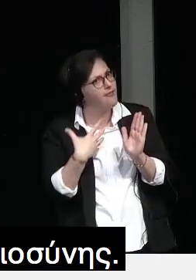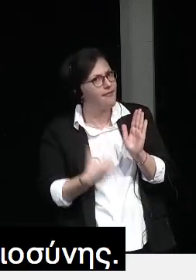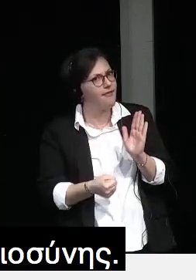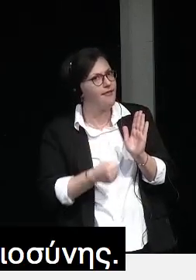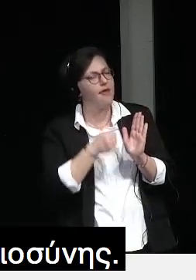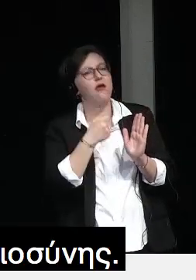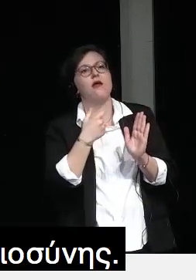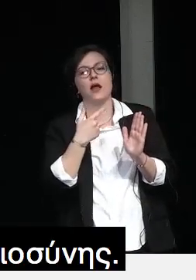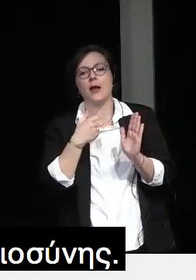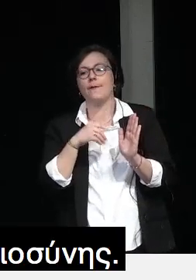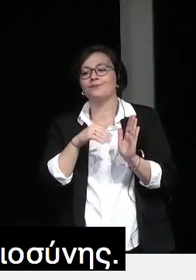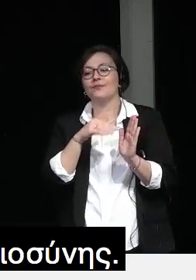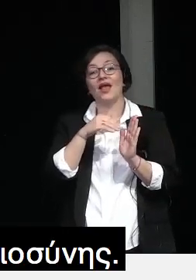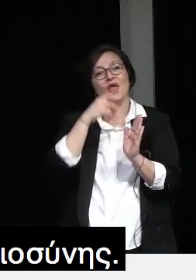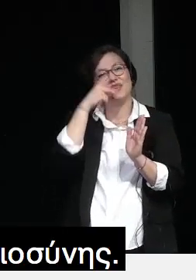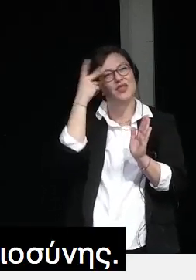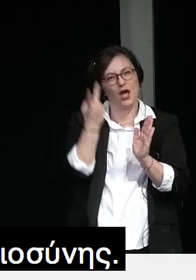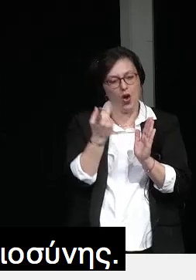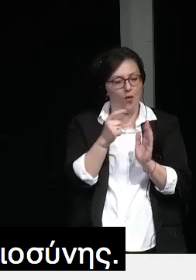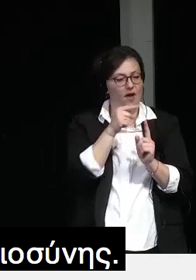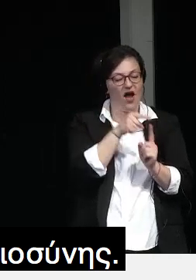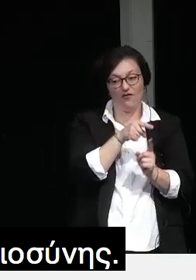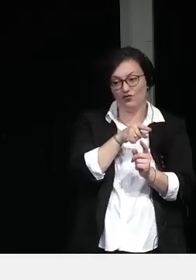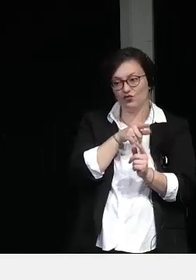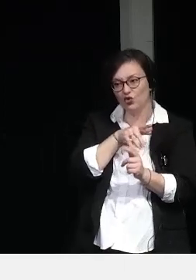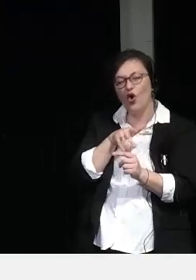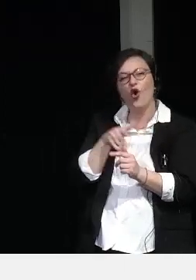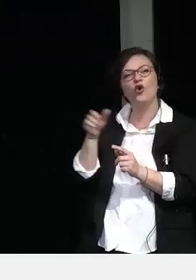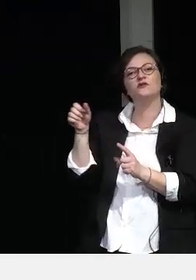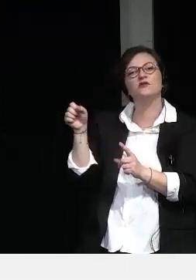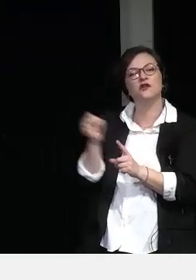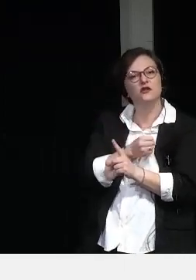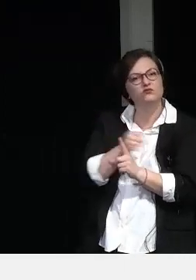part of restorative justice program. So